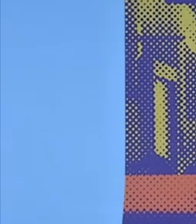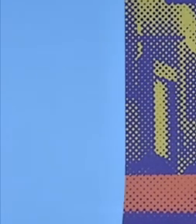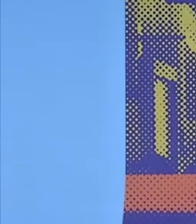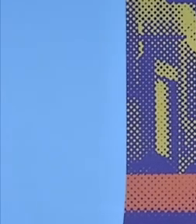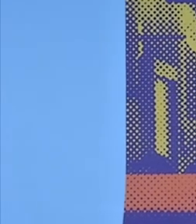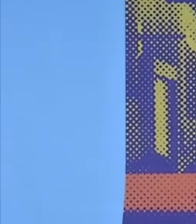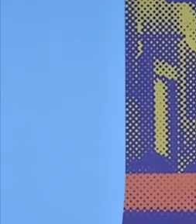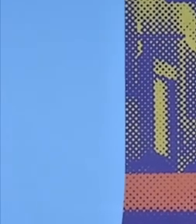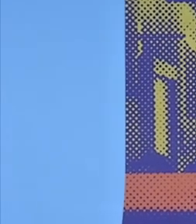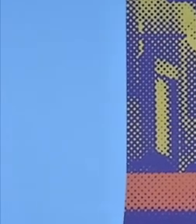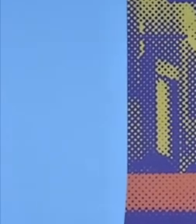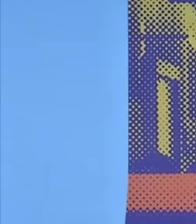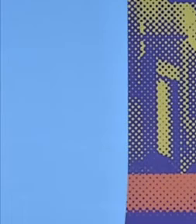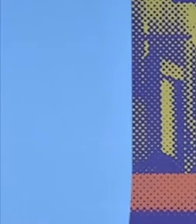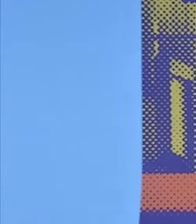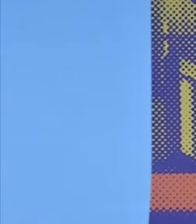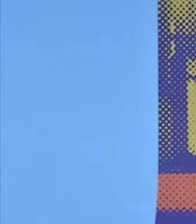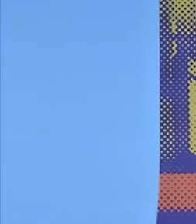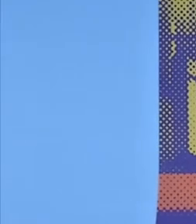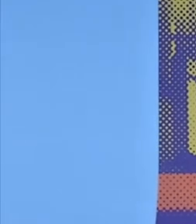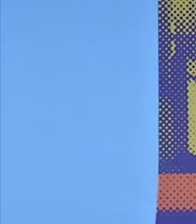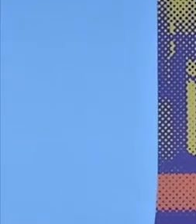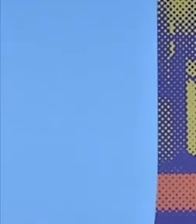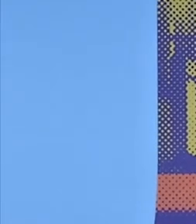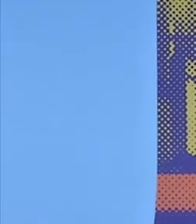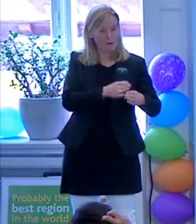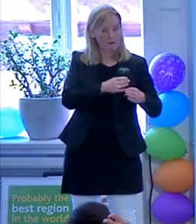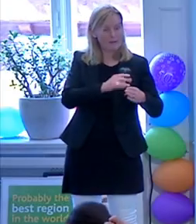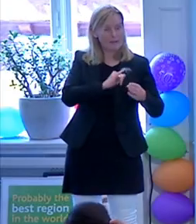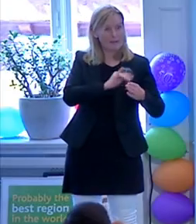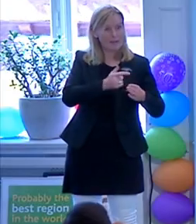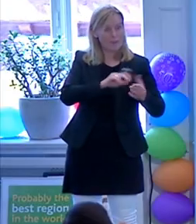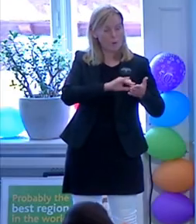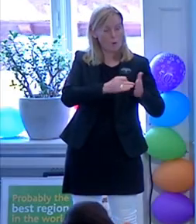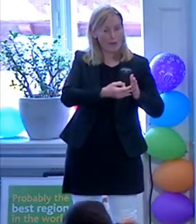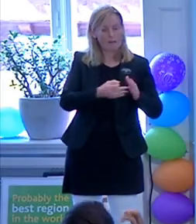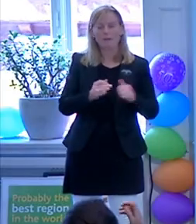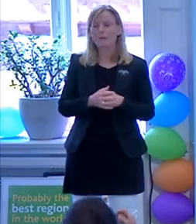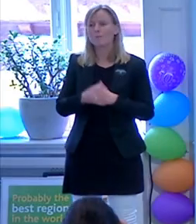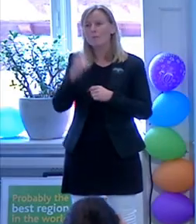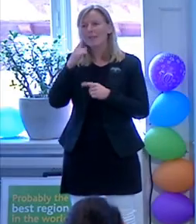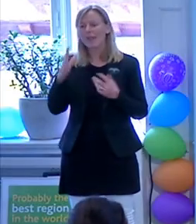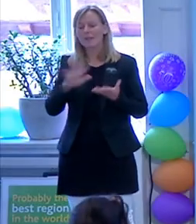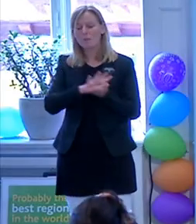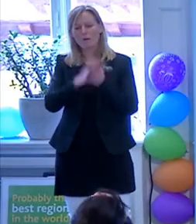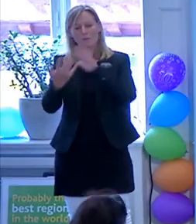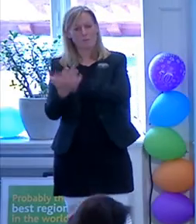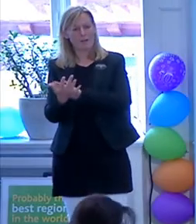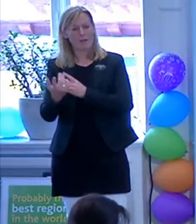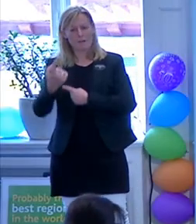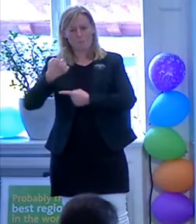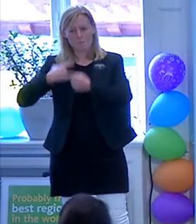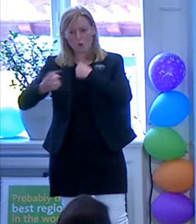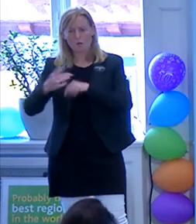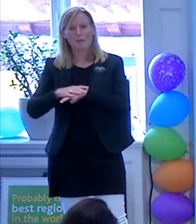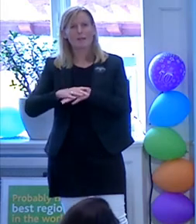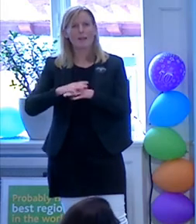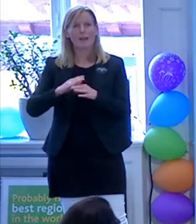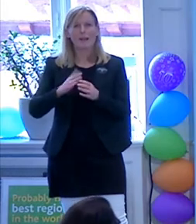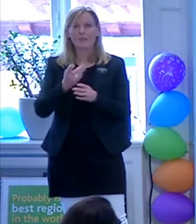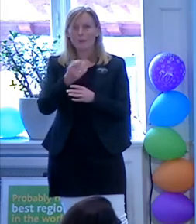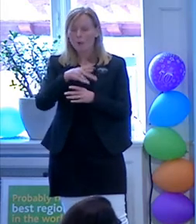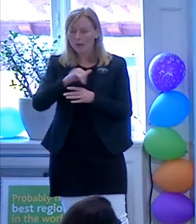healthcare rather than, and we've got an IT project. Okay, and what about the shift that you were talking about, the demographic shift and the